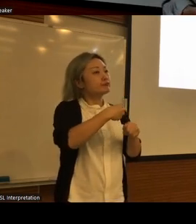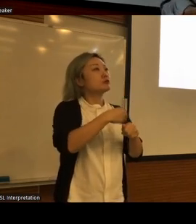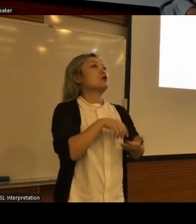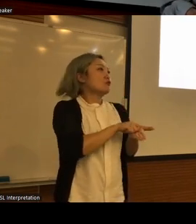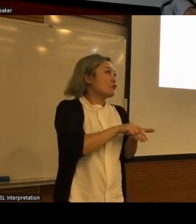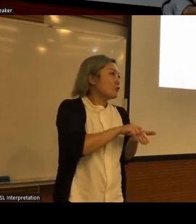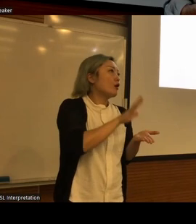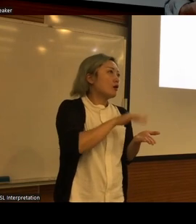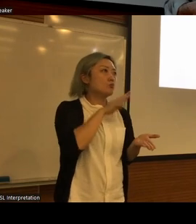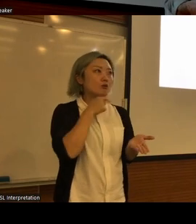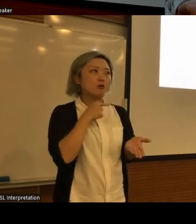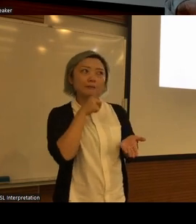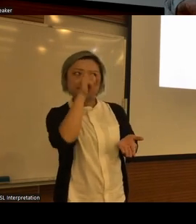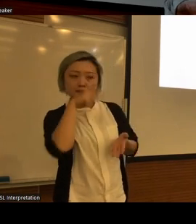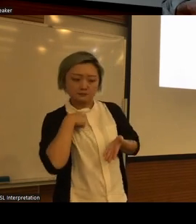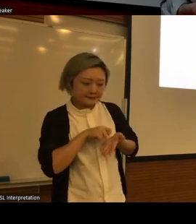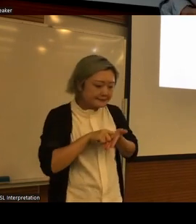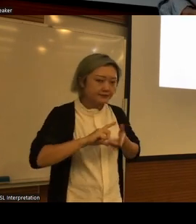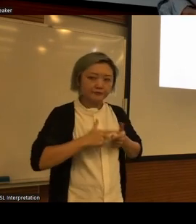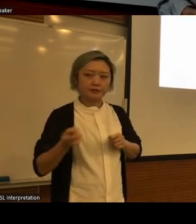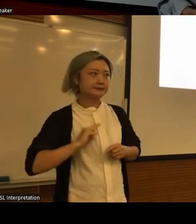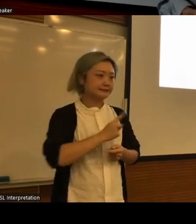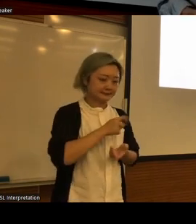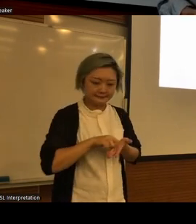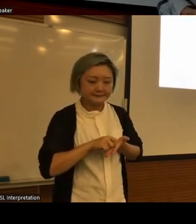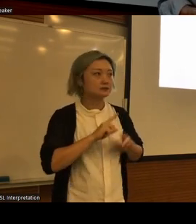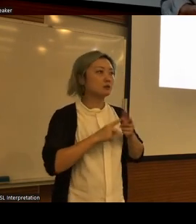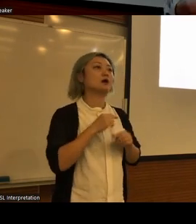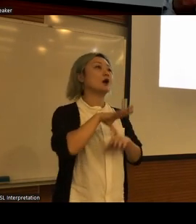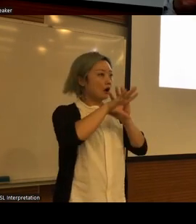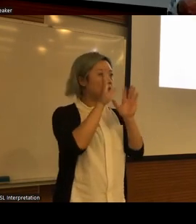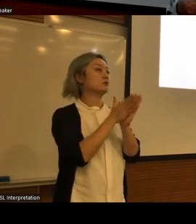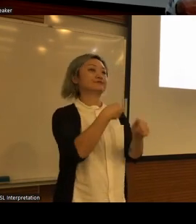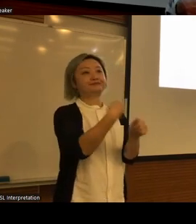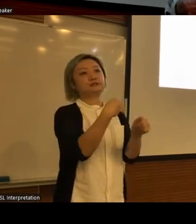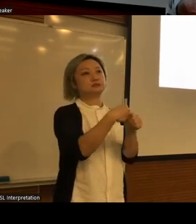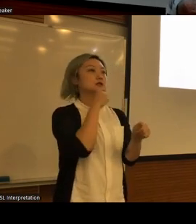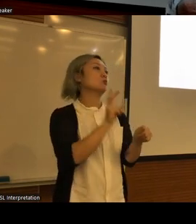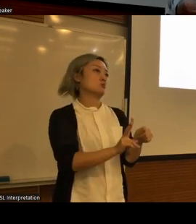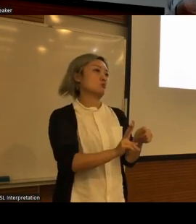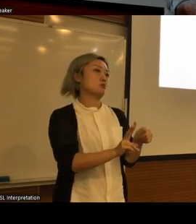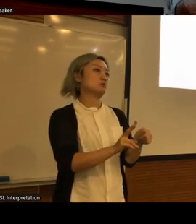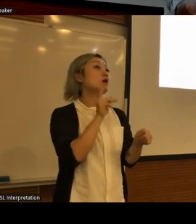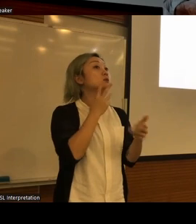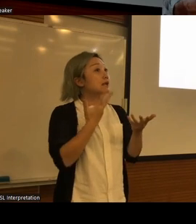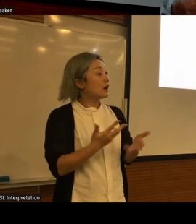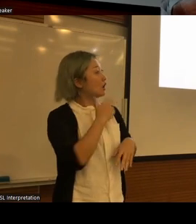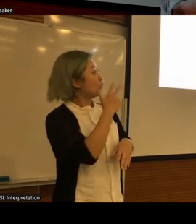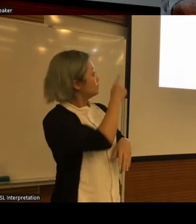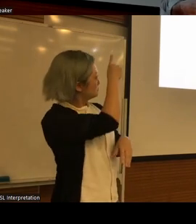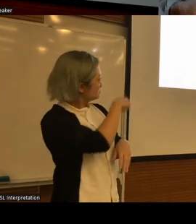notes in consecutive, how to deal with various situations. What we'll be looking at here are